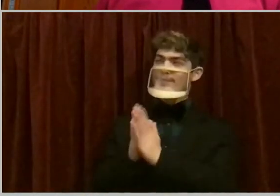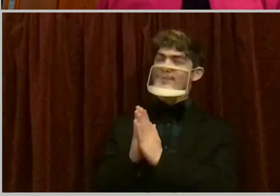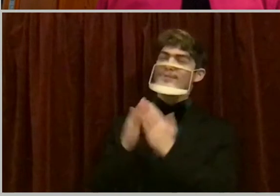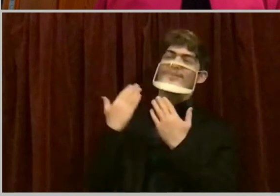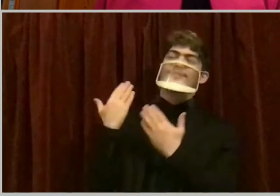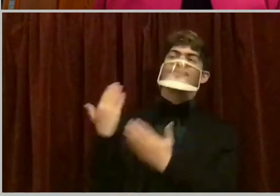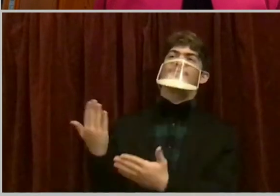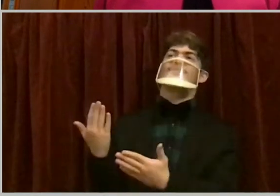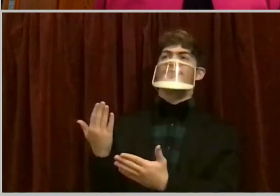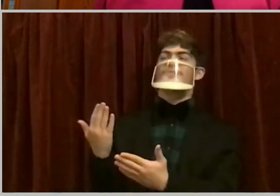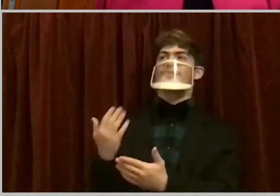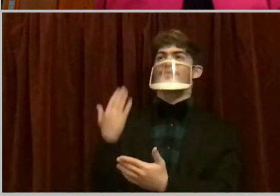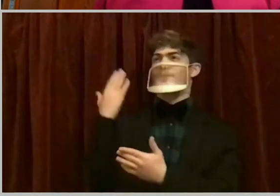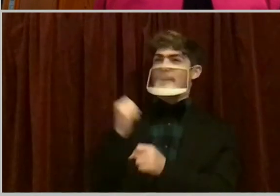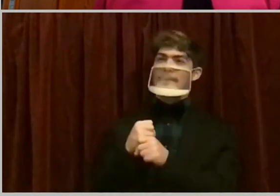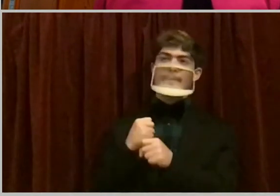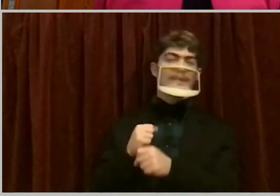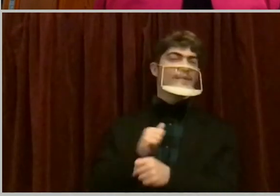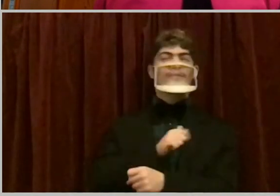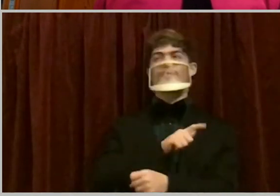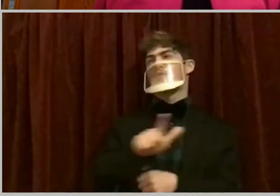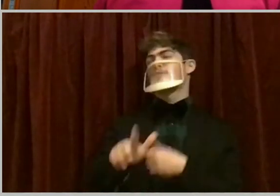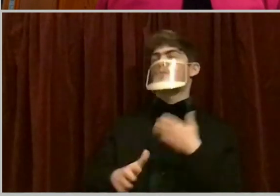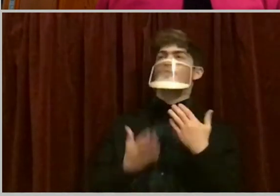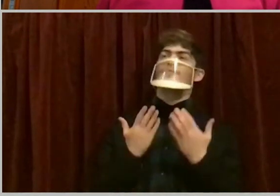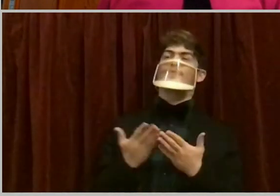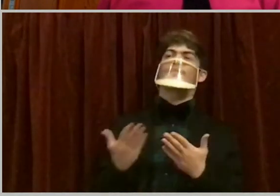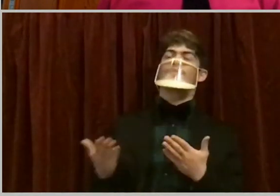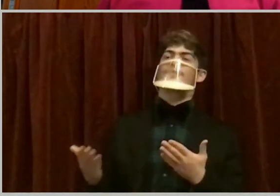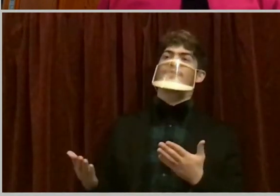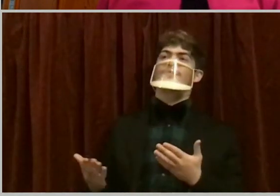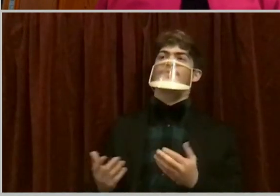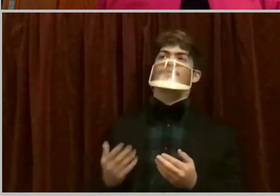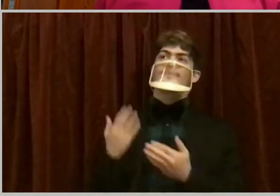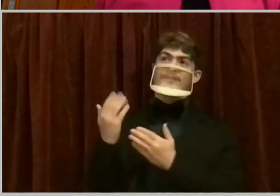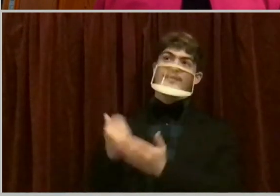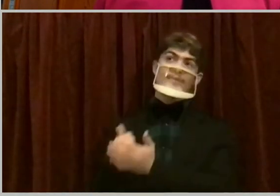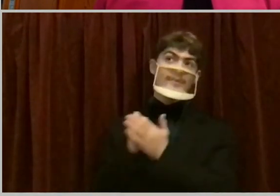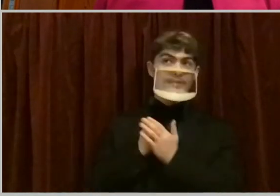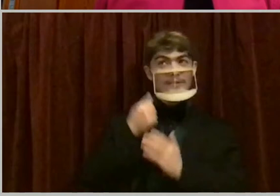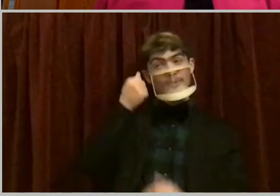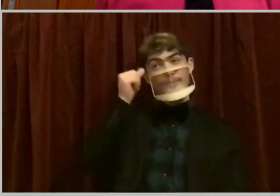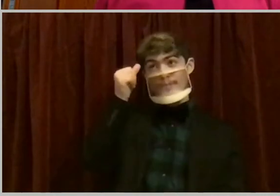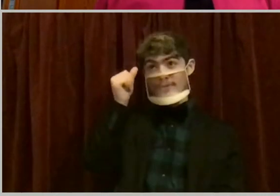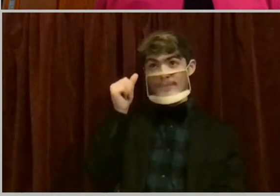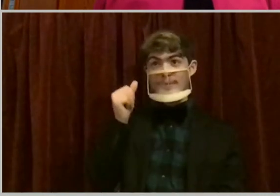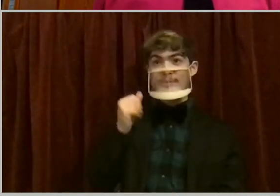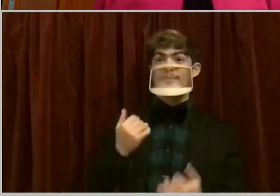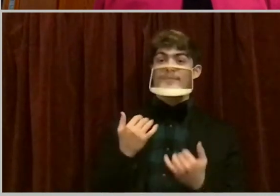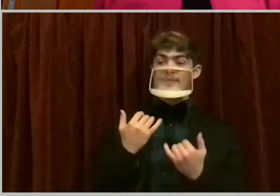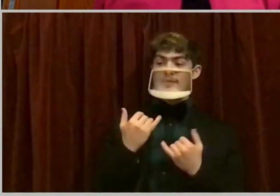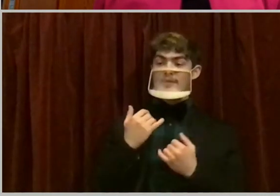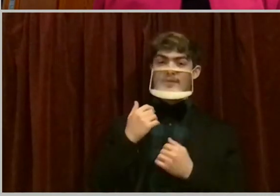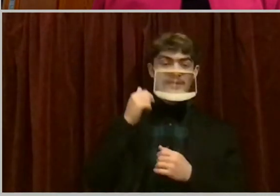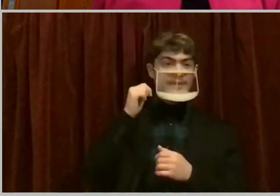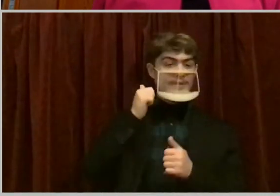Father. And we are so grateful once again that this world is recognizing at this time of the year,